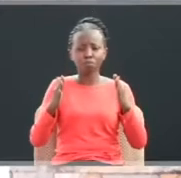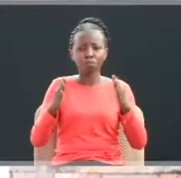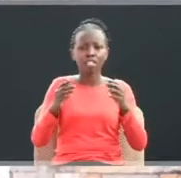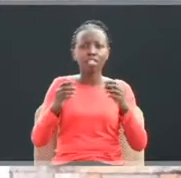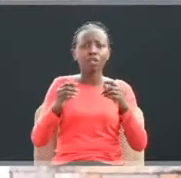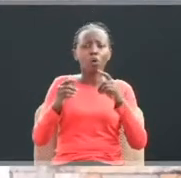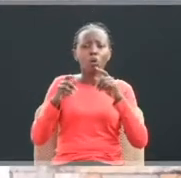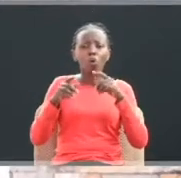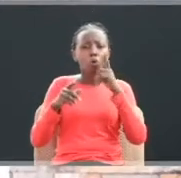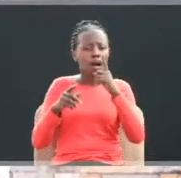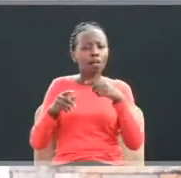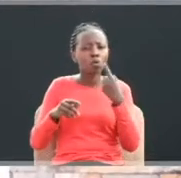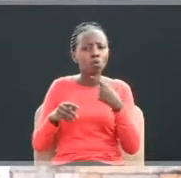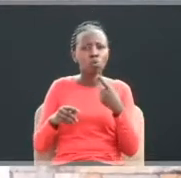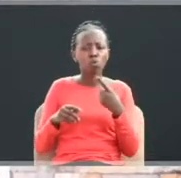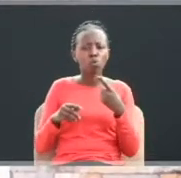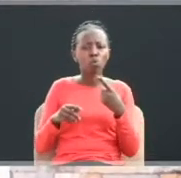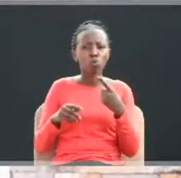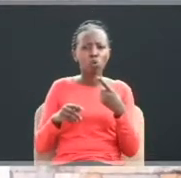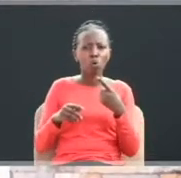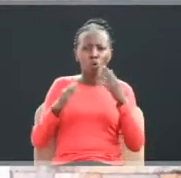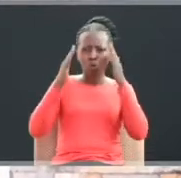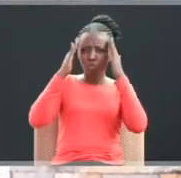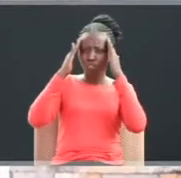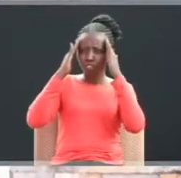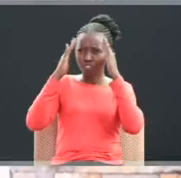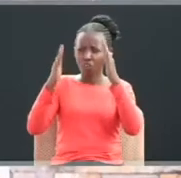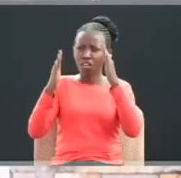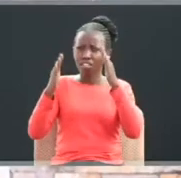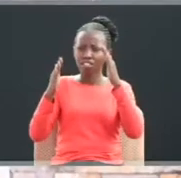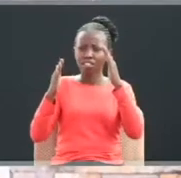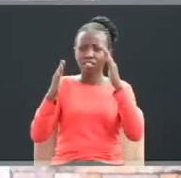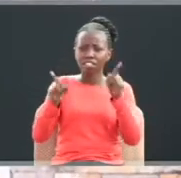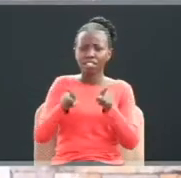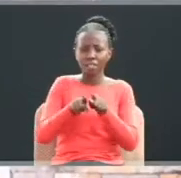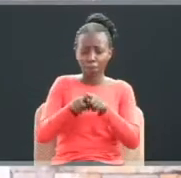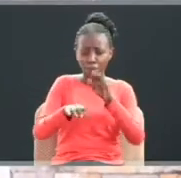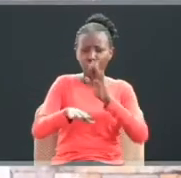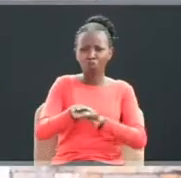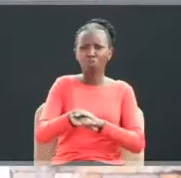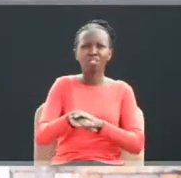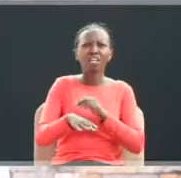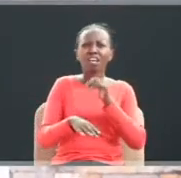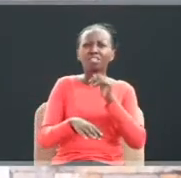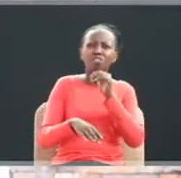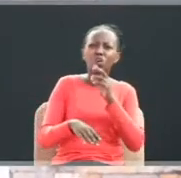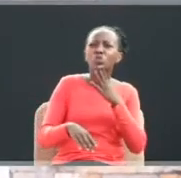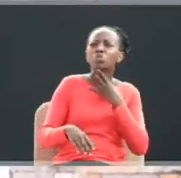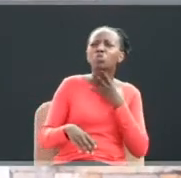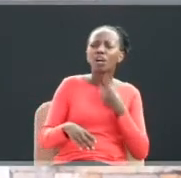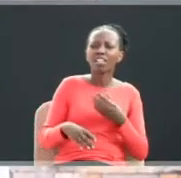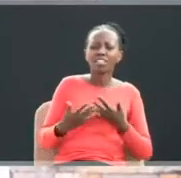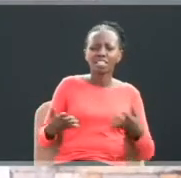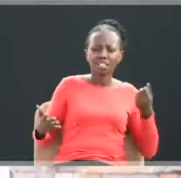priorities right. He will have a proper perspective of himself and the world around him. He's not going to be seduced by the things of the world. He's going to